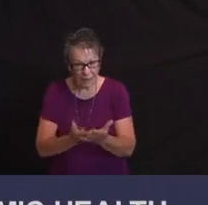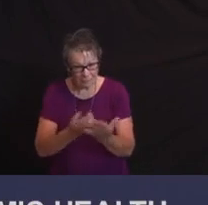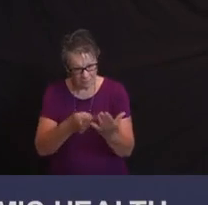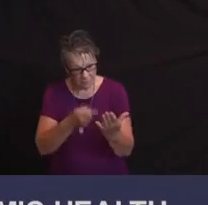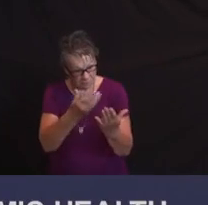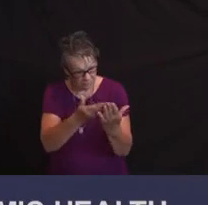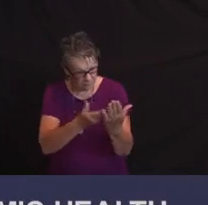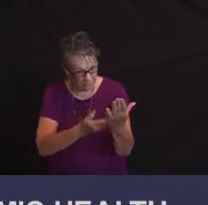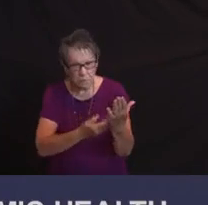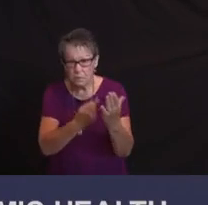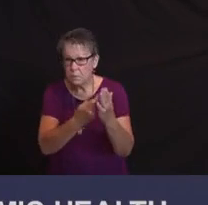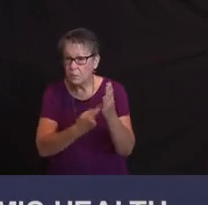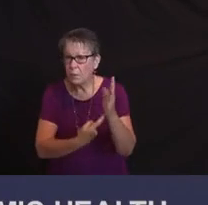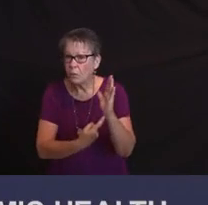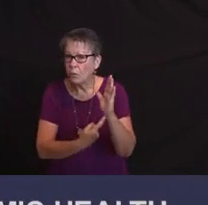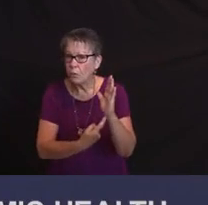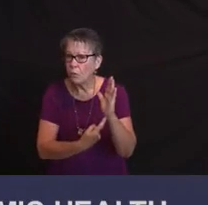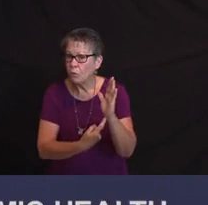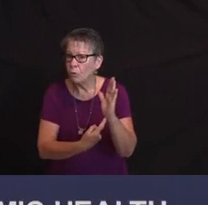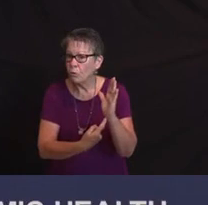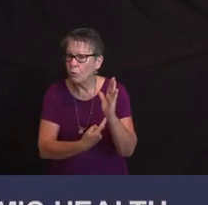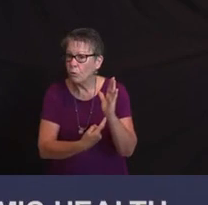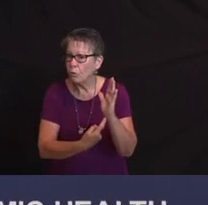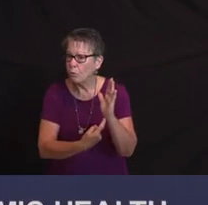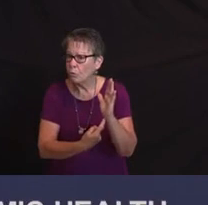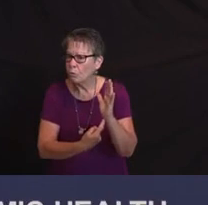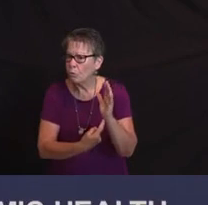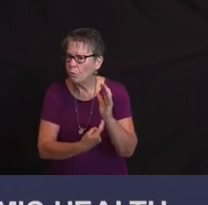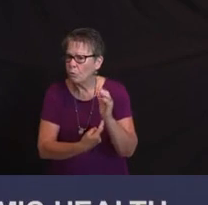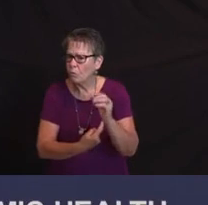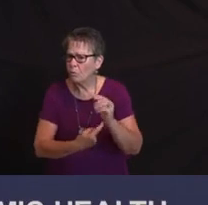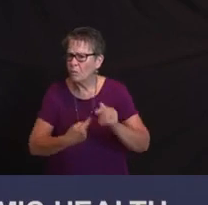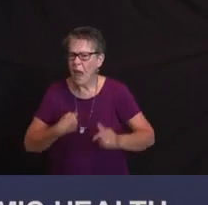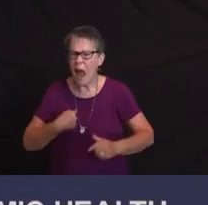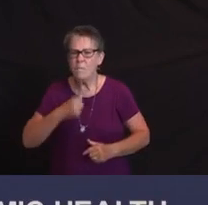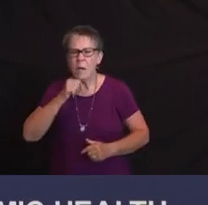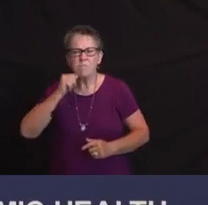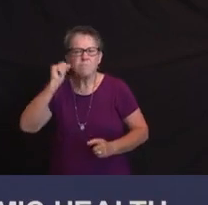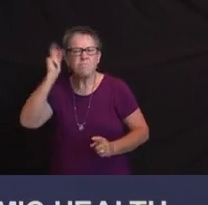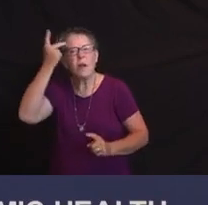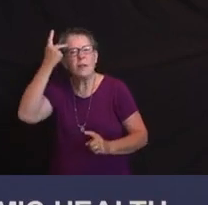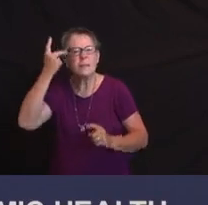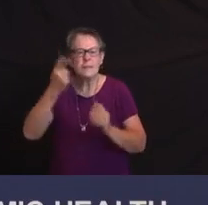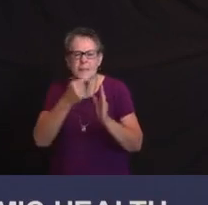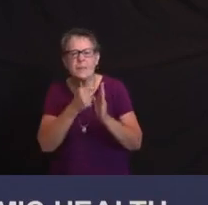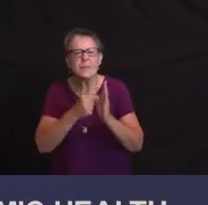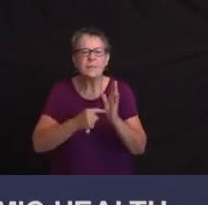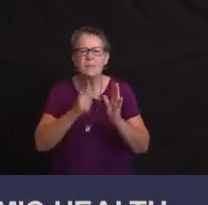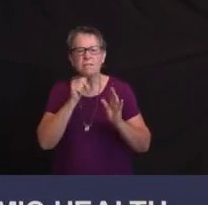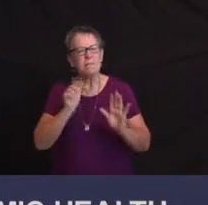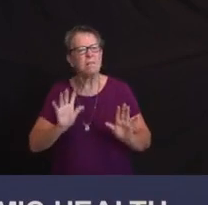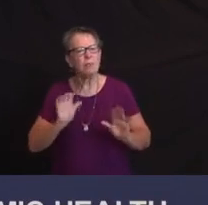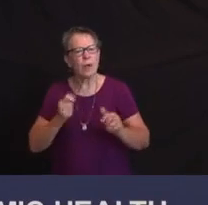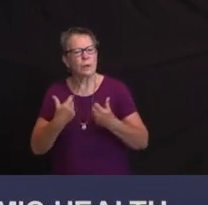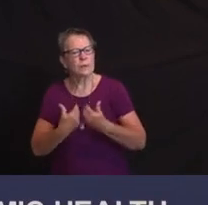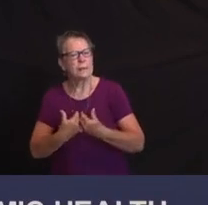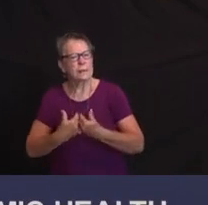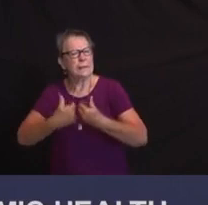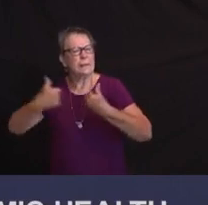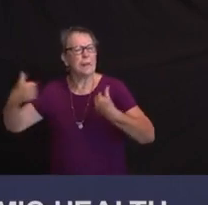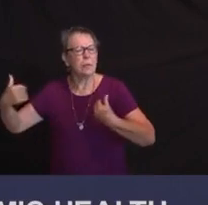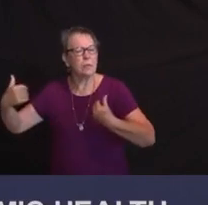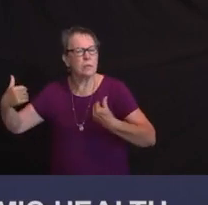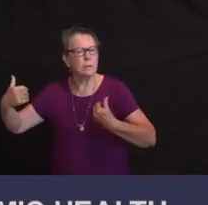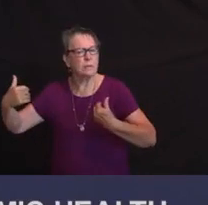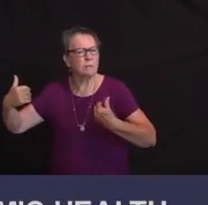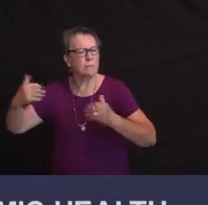premise that I'm either being political or disingenuous. I'm trying to call this as we see it, and I was asked by Daniel in that case,